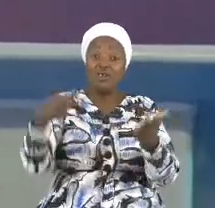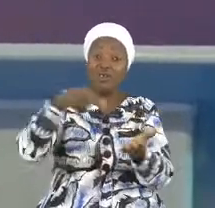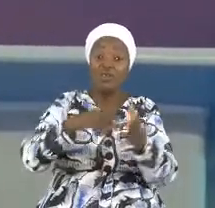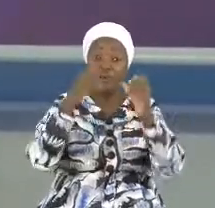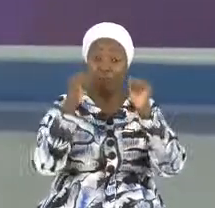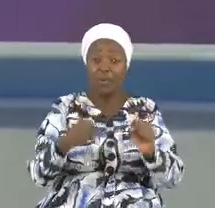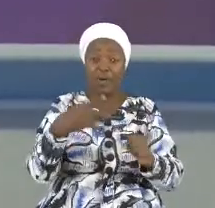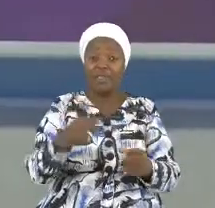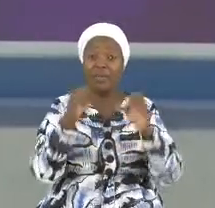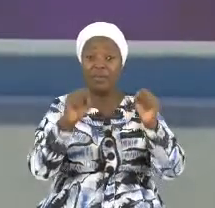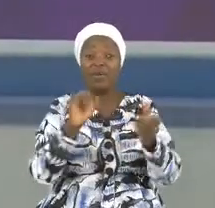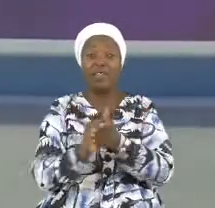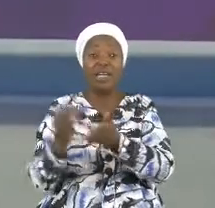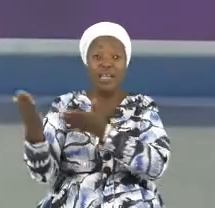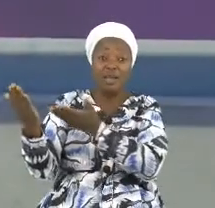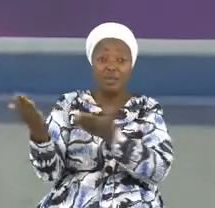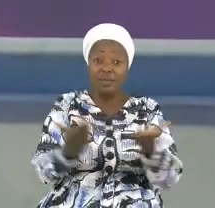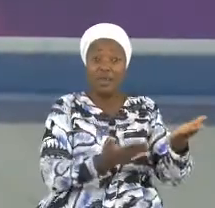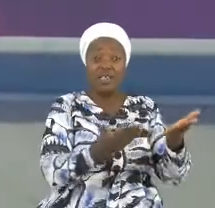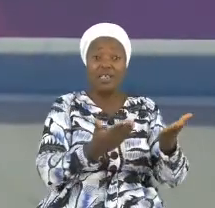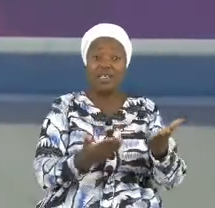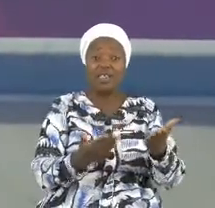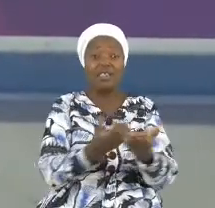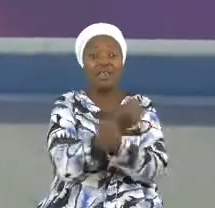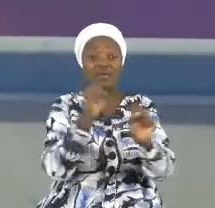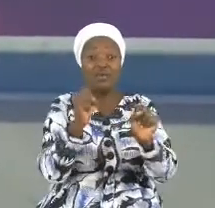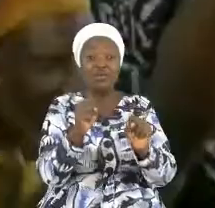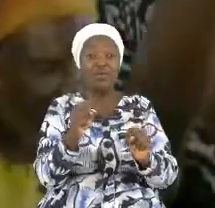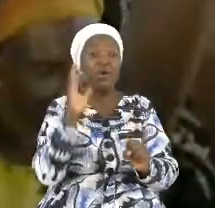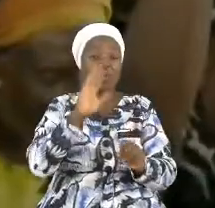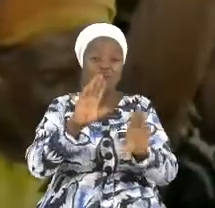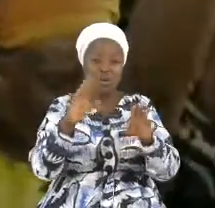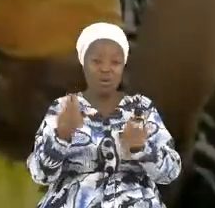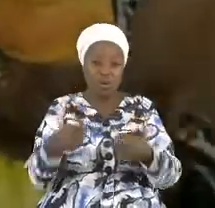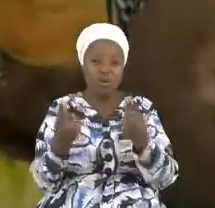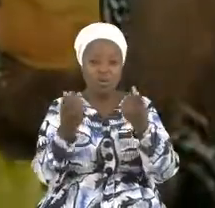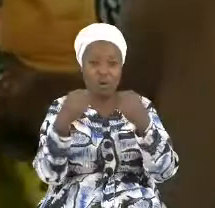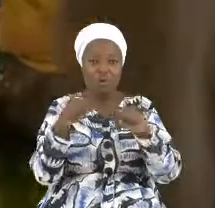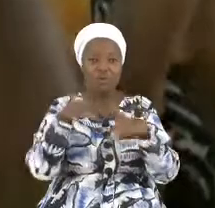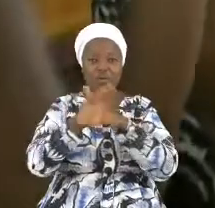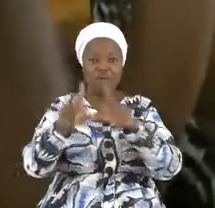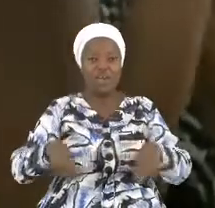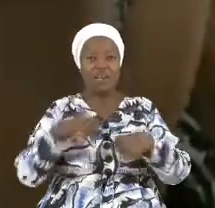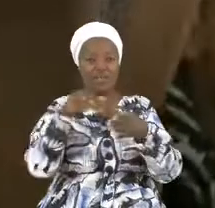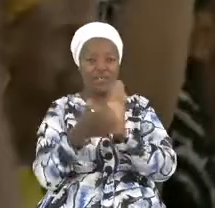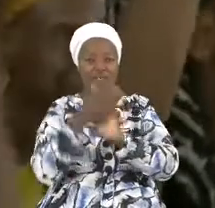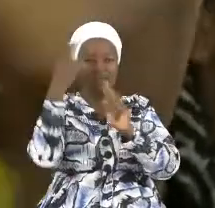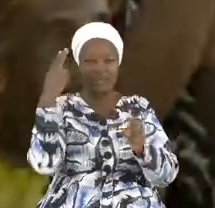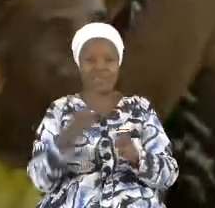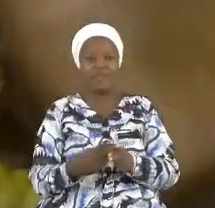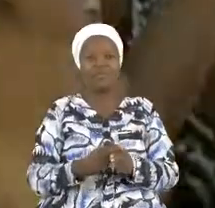recovery will come in your life in Jesus' name.